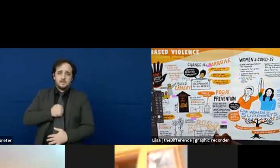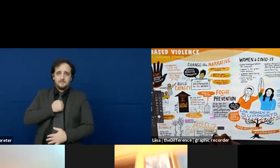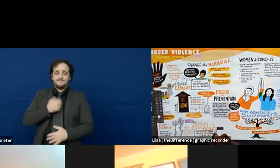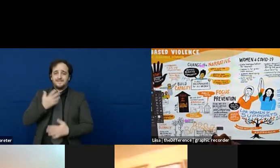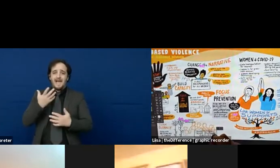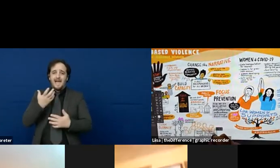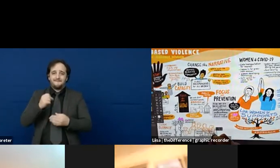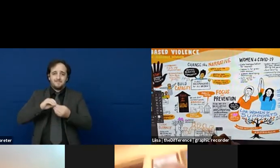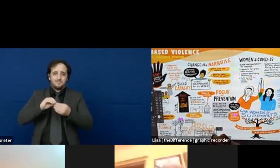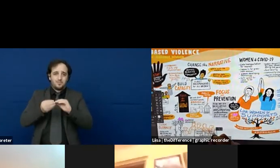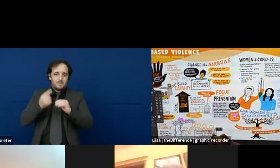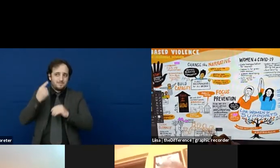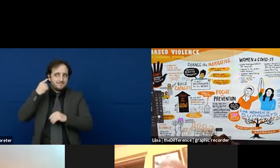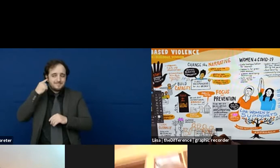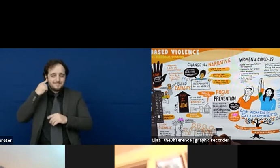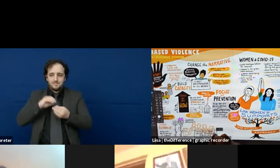It's a long question.